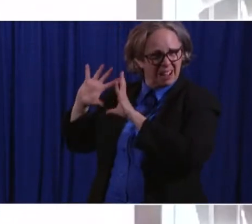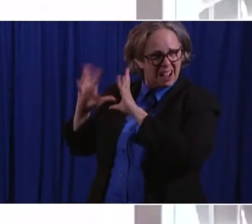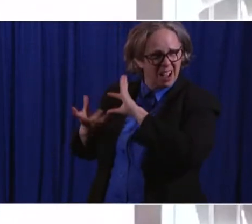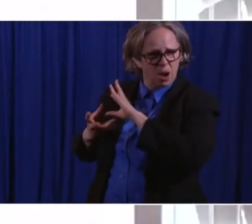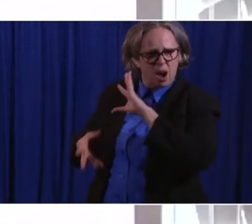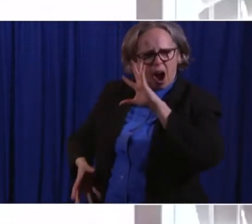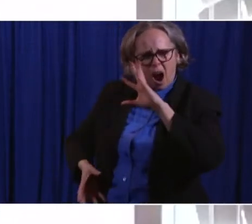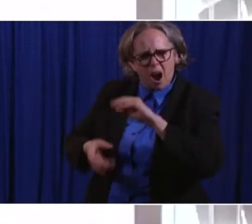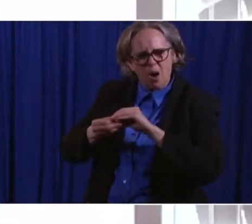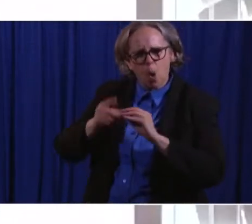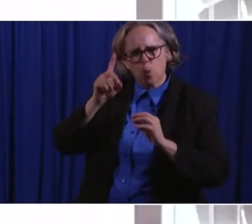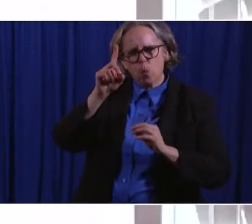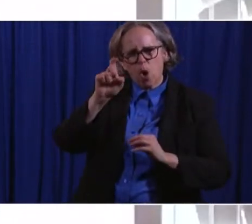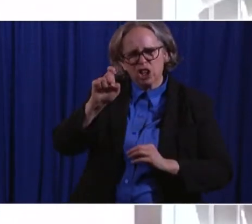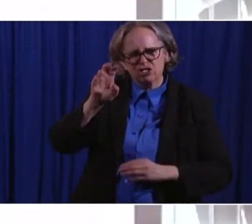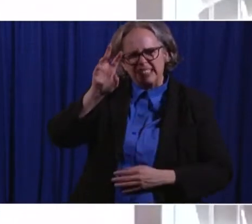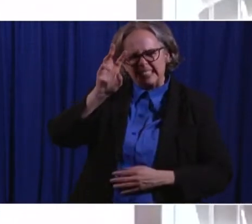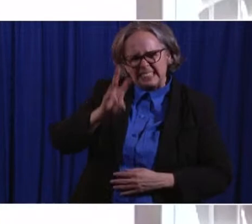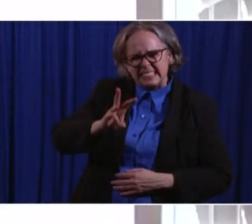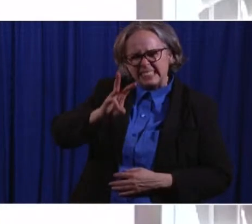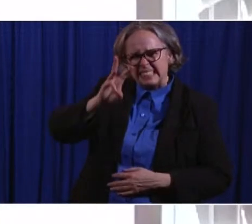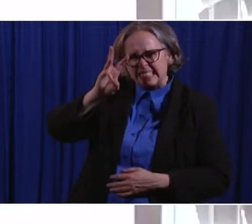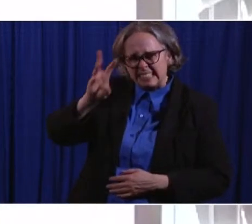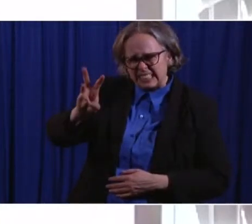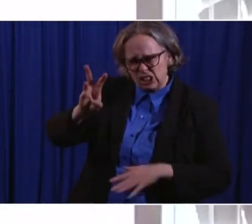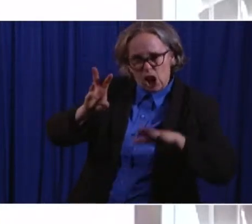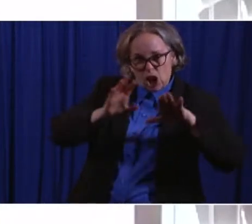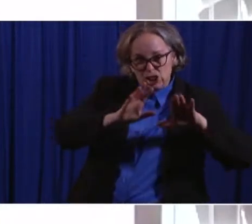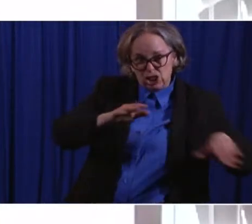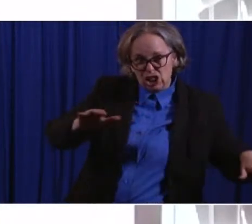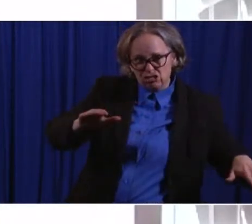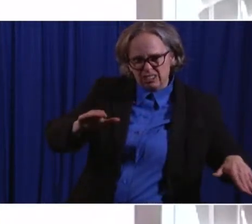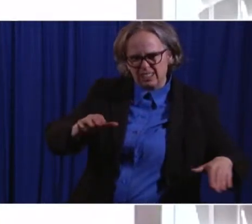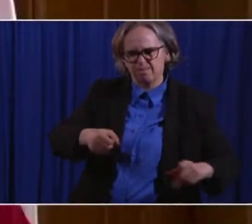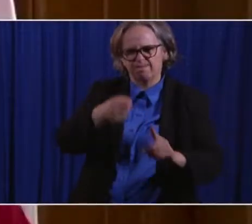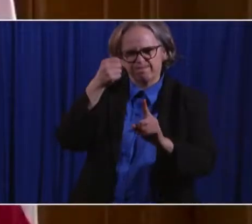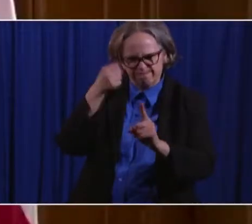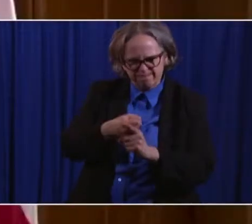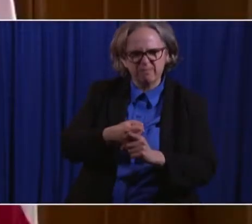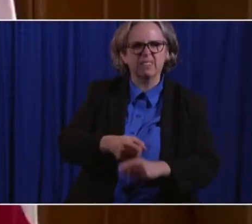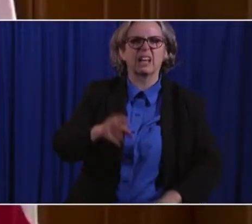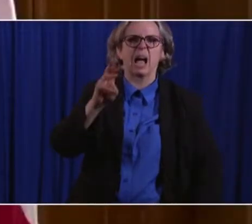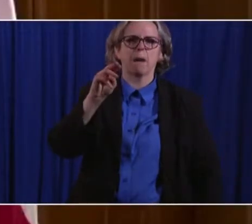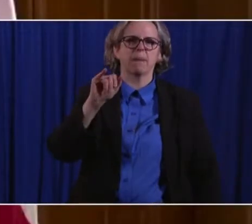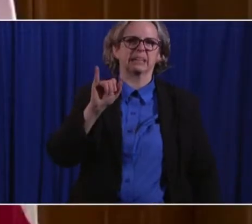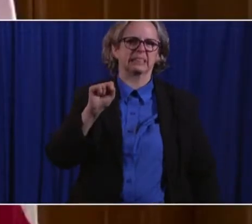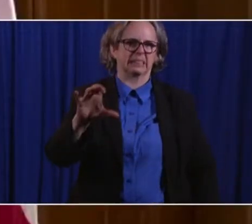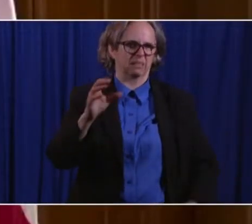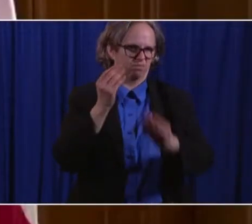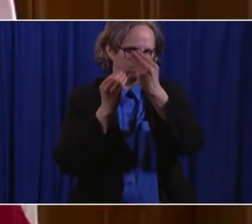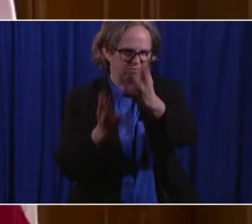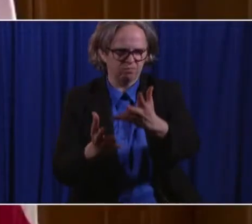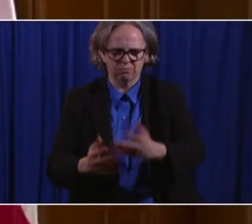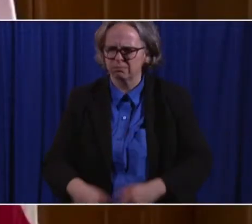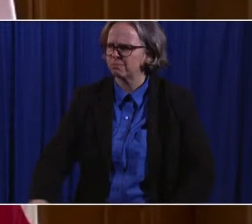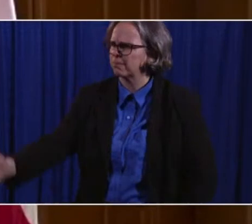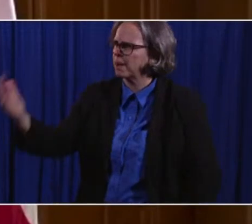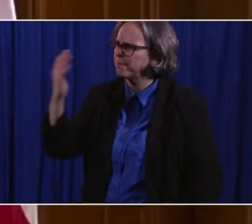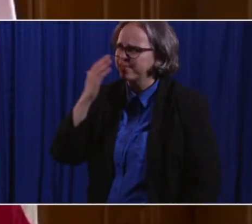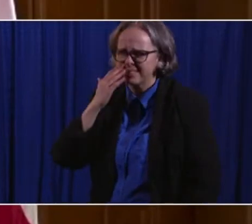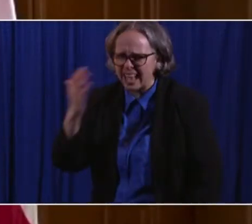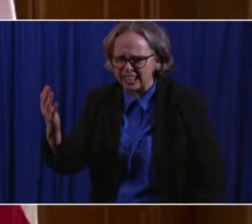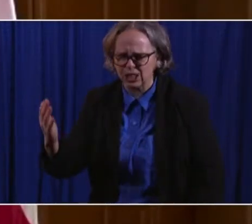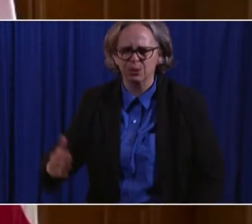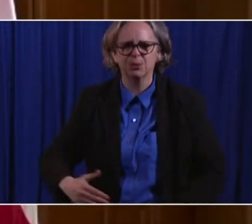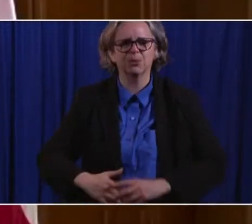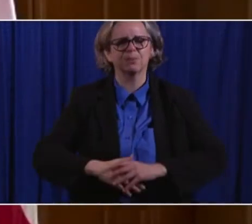166 children treated for this case. Okay. Doctor, thank you very much. We appreciate it. Thanks for being